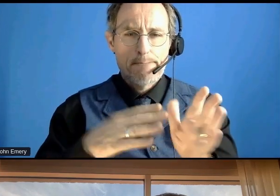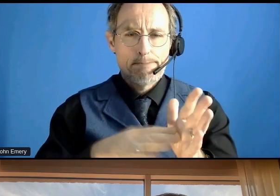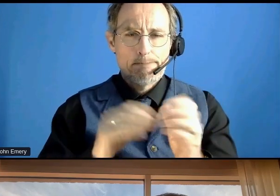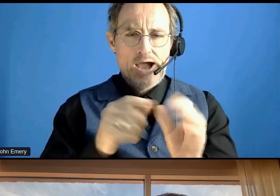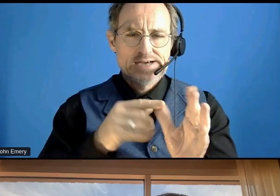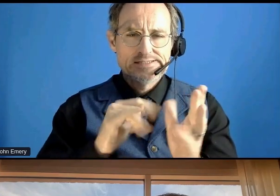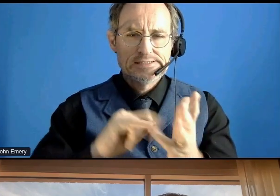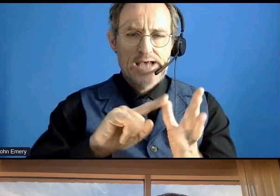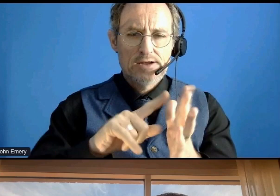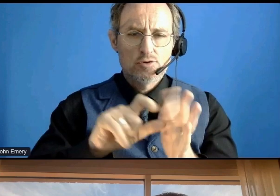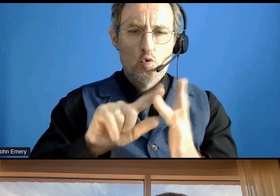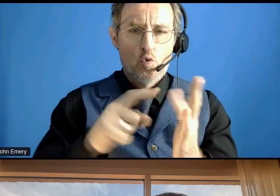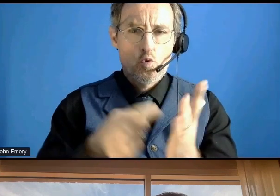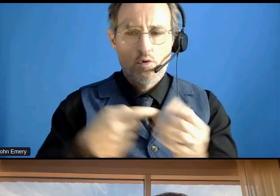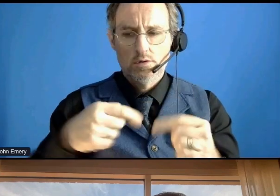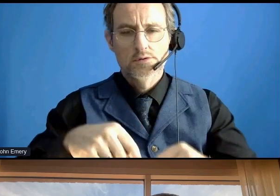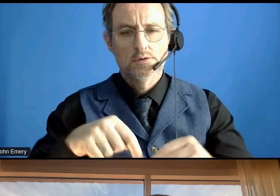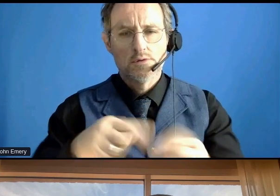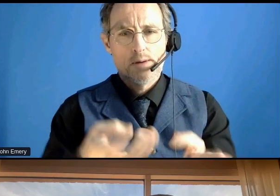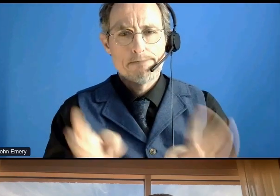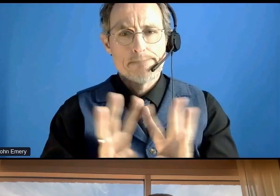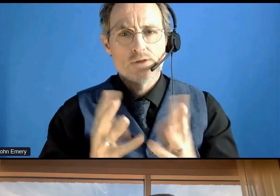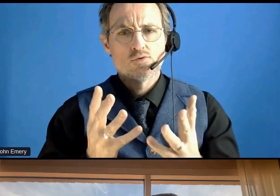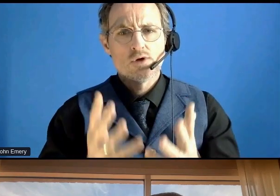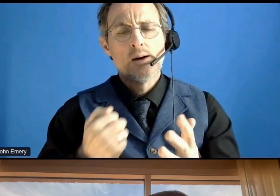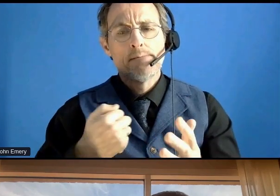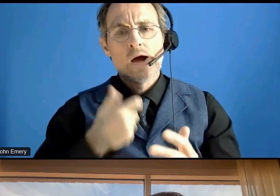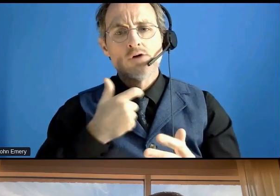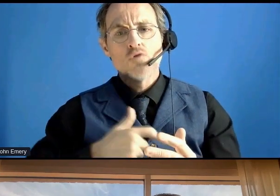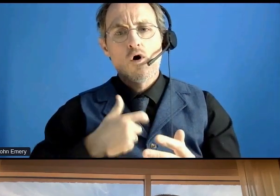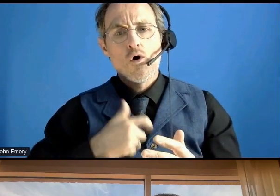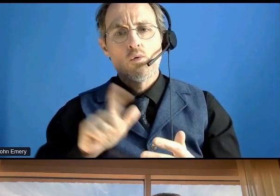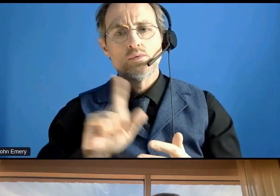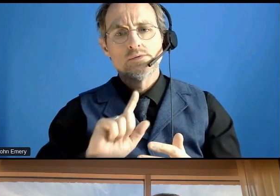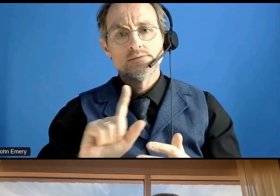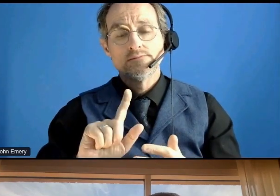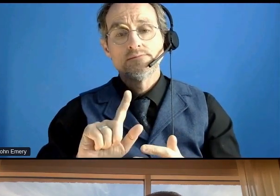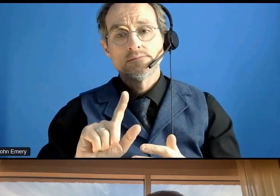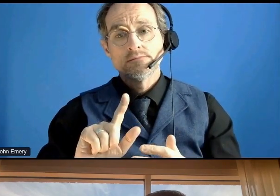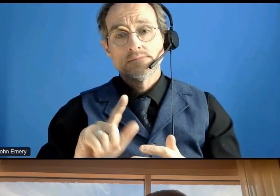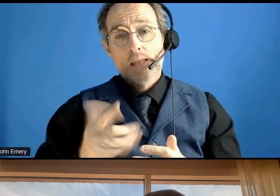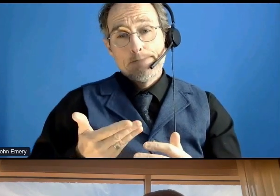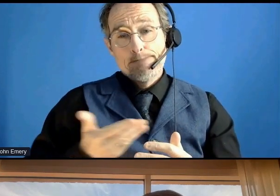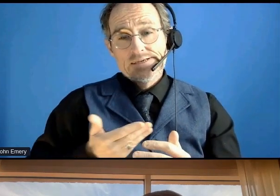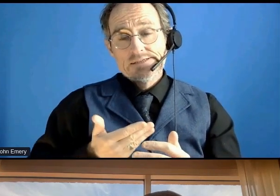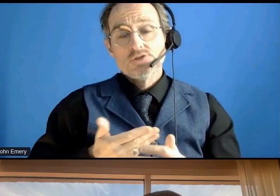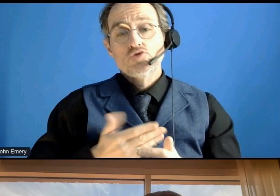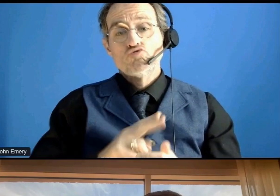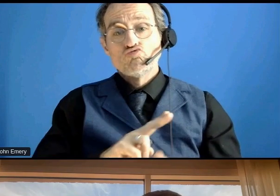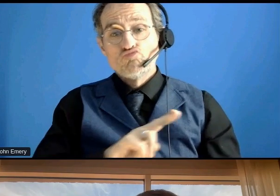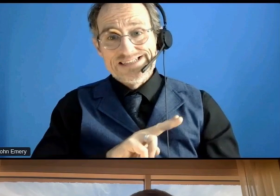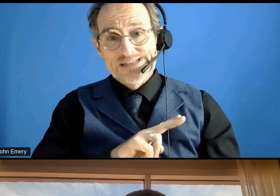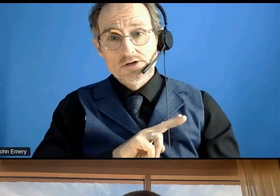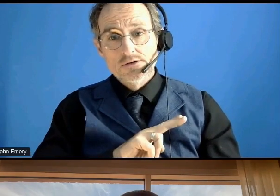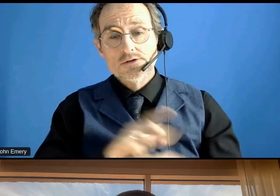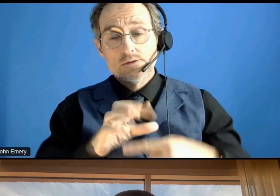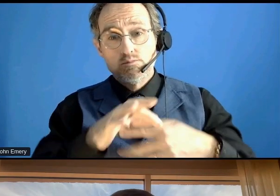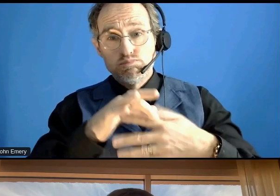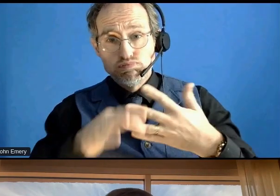yeah, my work really is about taking the business case to tourism businesses and tourism destinations and